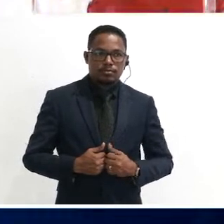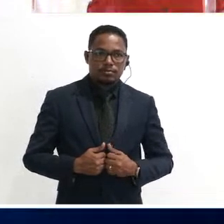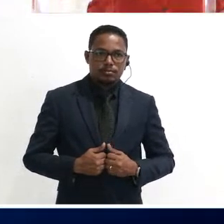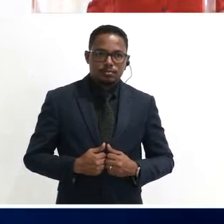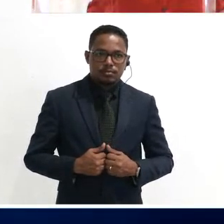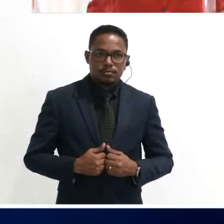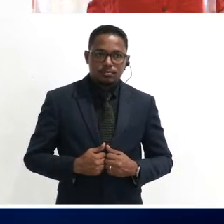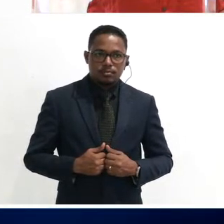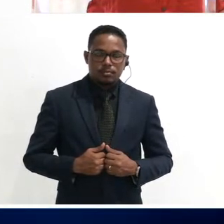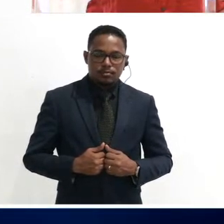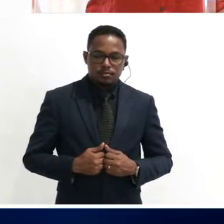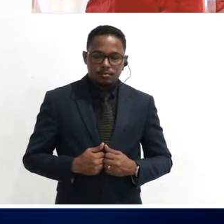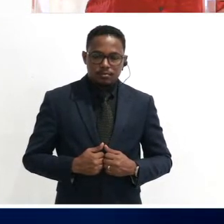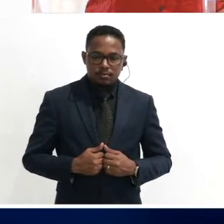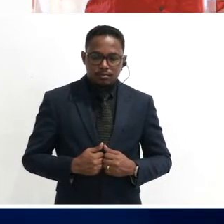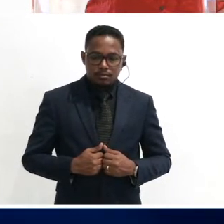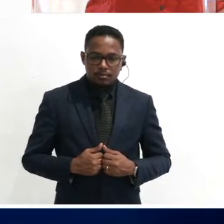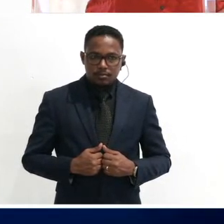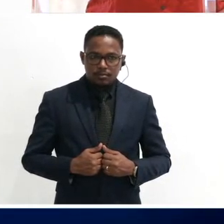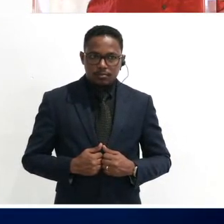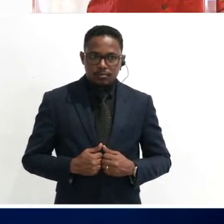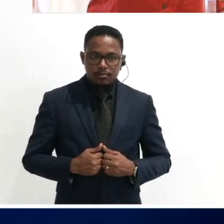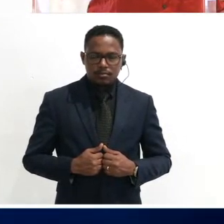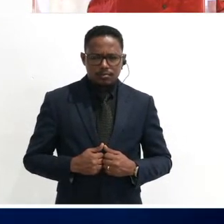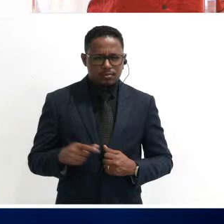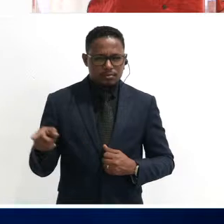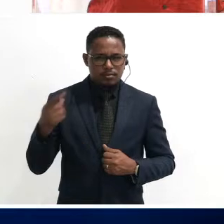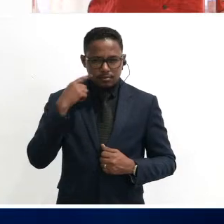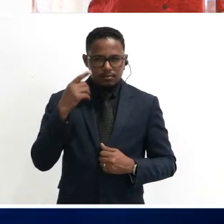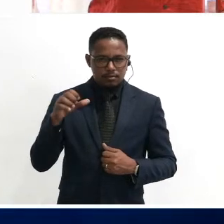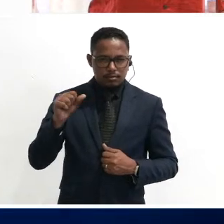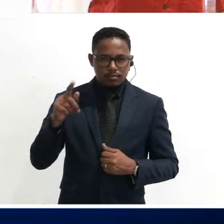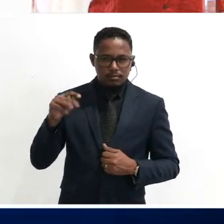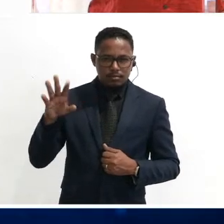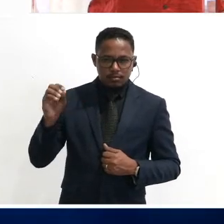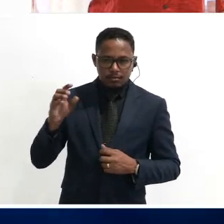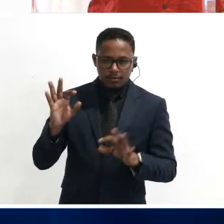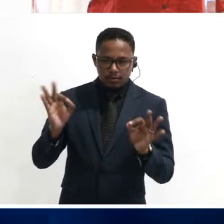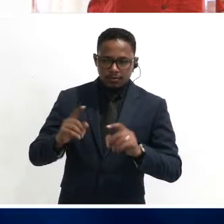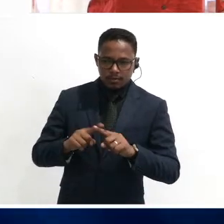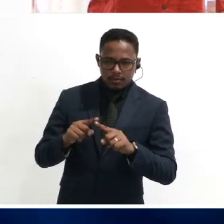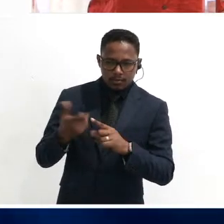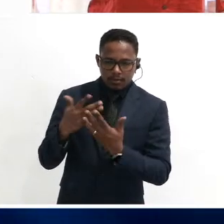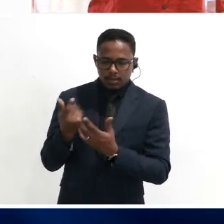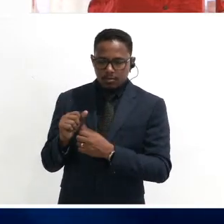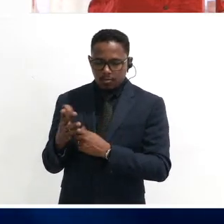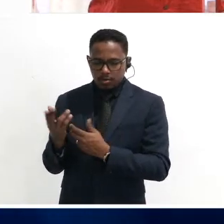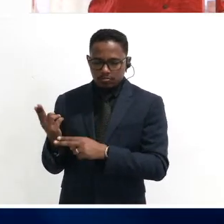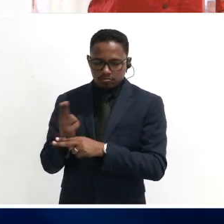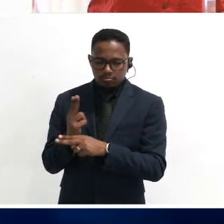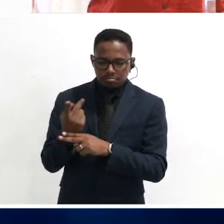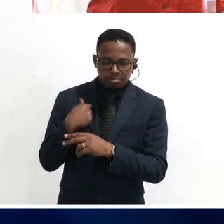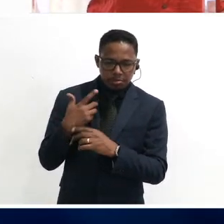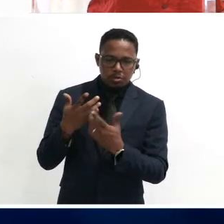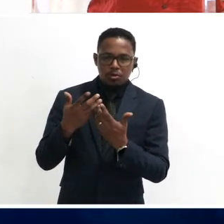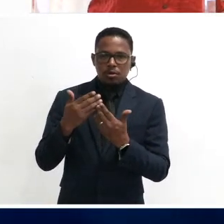vias in the substrate, and they can be filled up with conductive material,